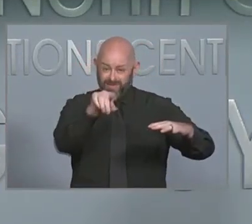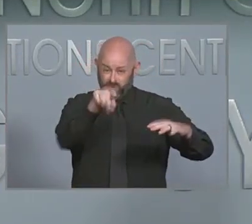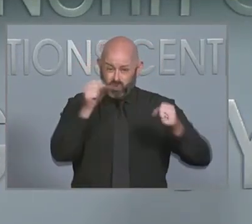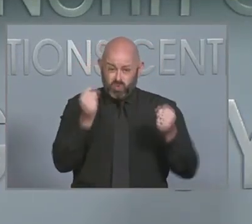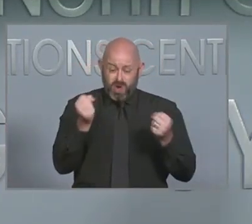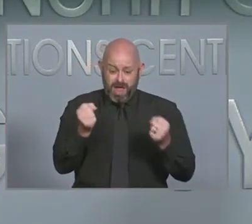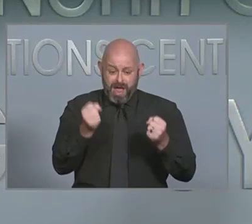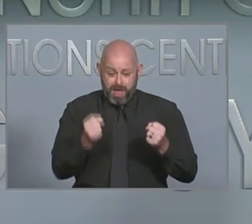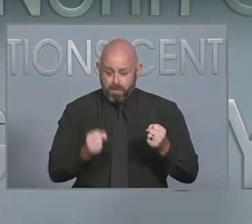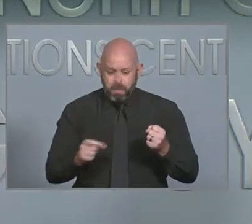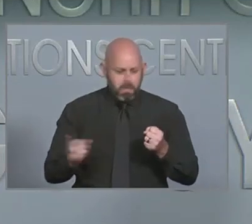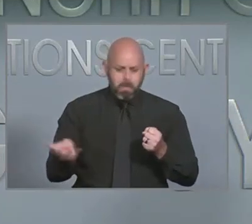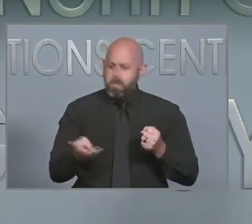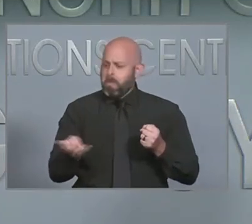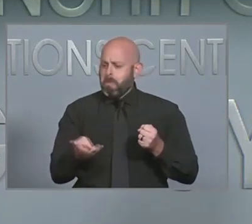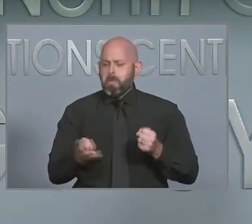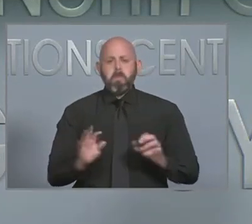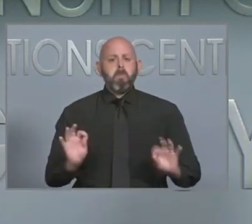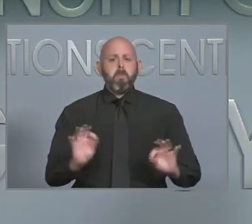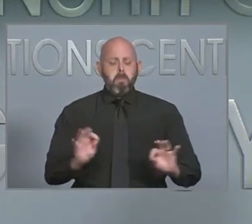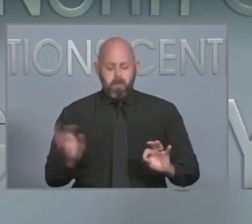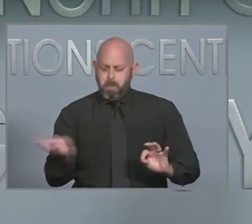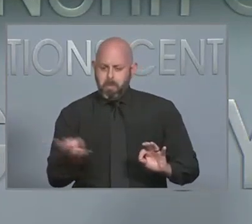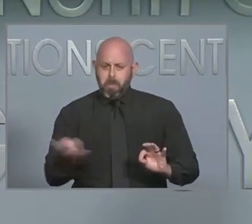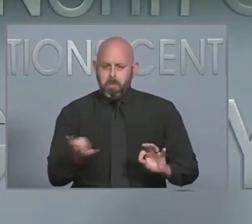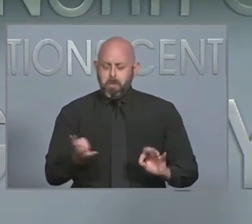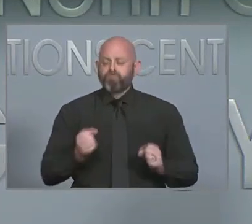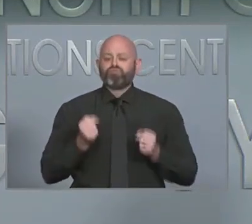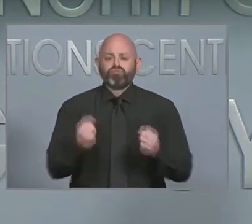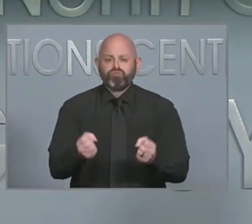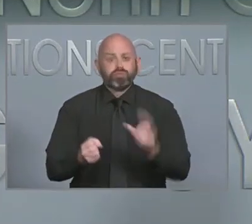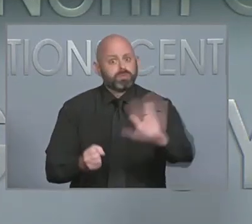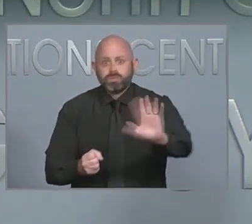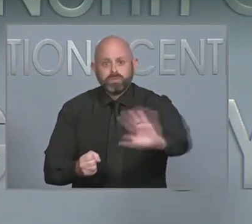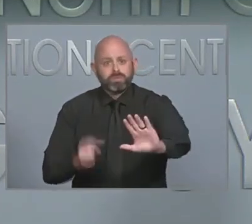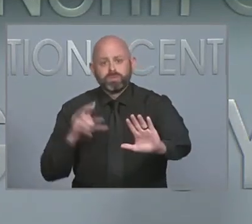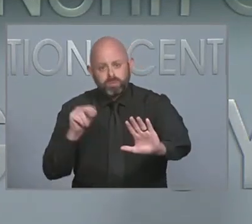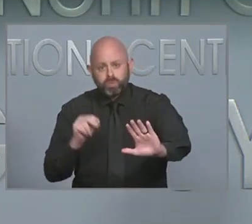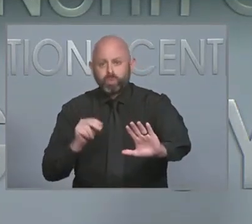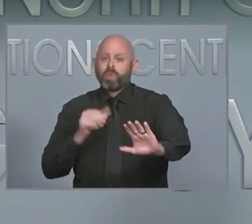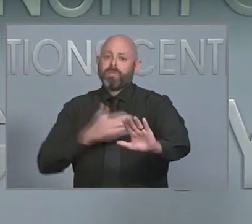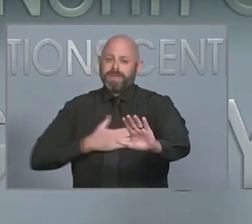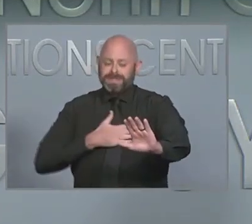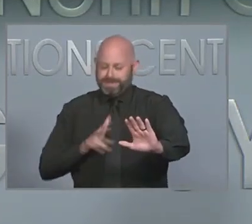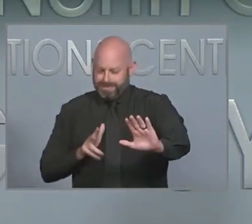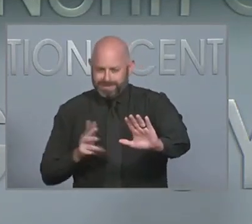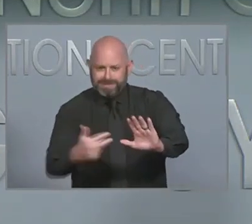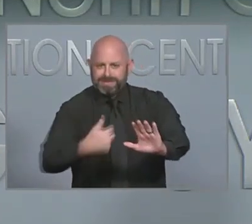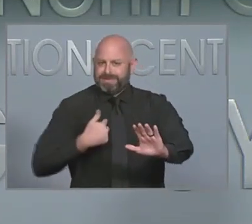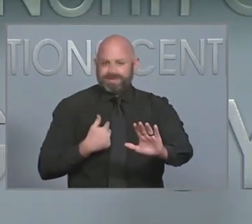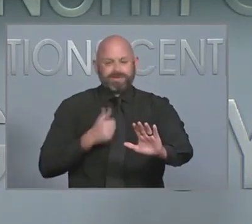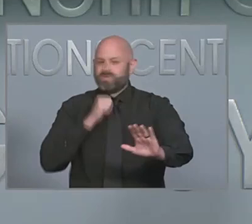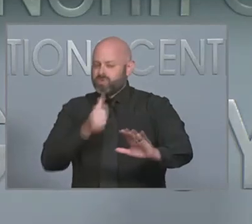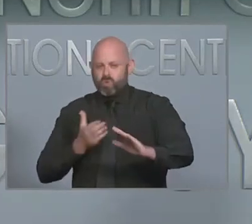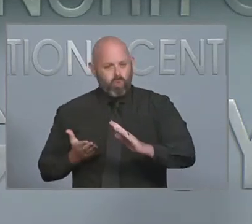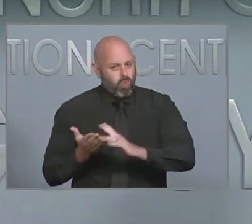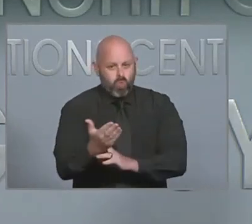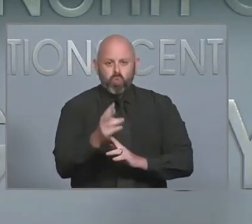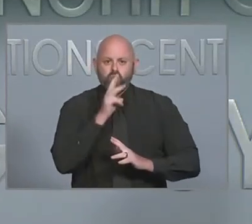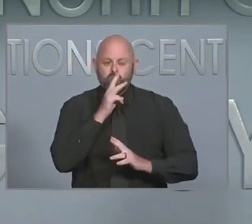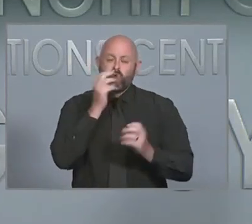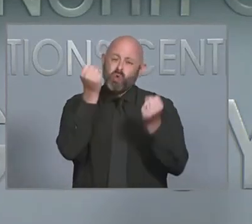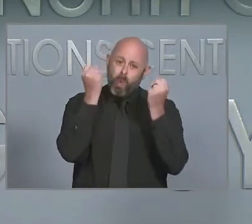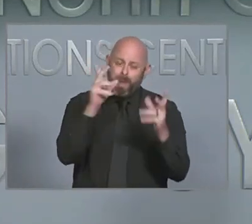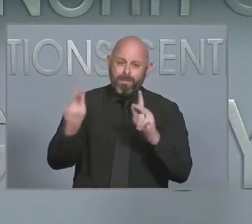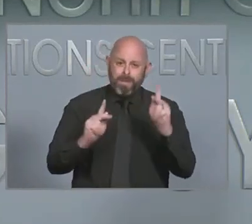floodwaters. As I've said so many times, we've lost too many North Carolinians who've driven into floodwaters.